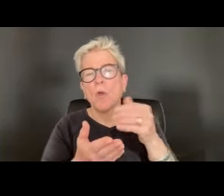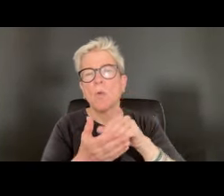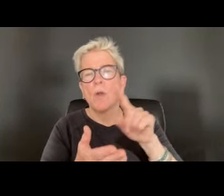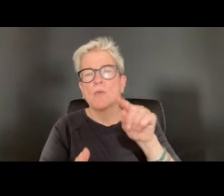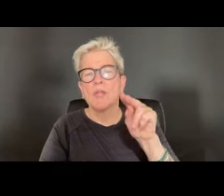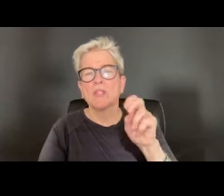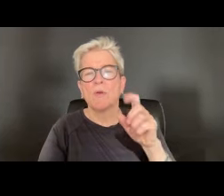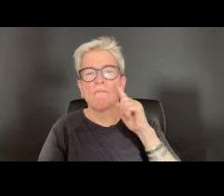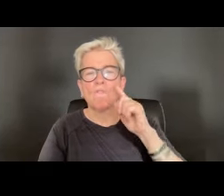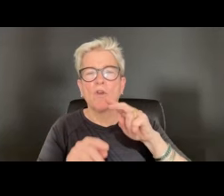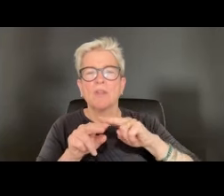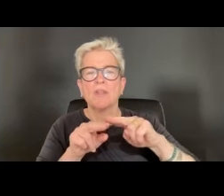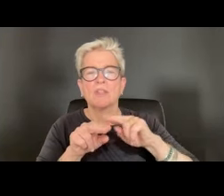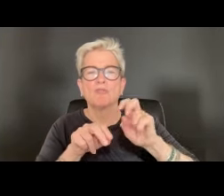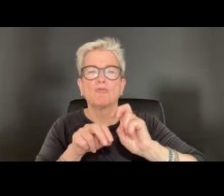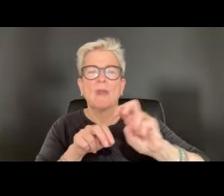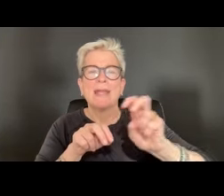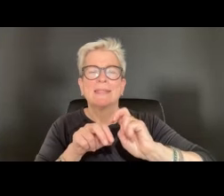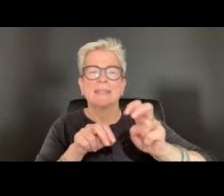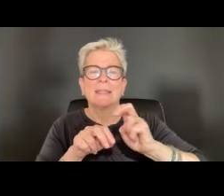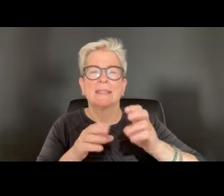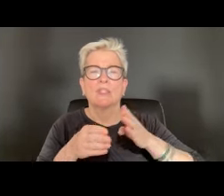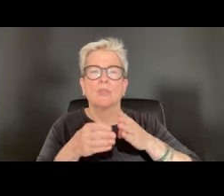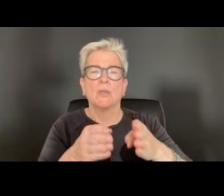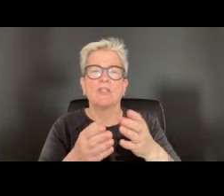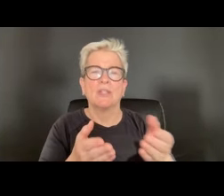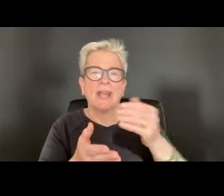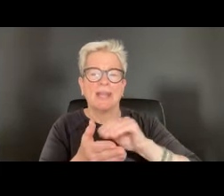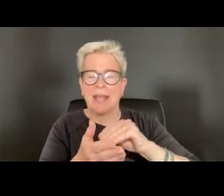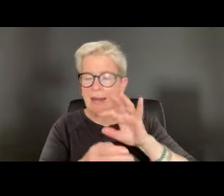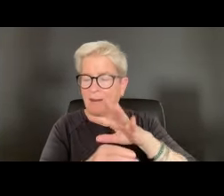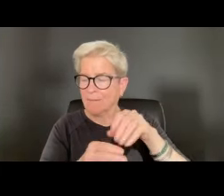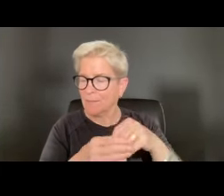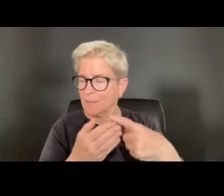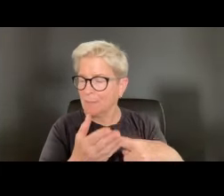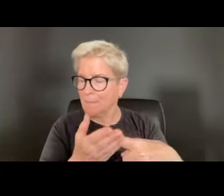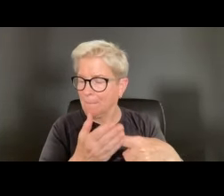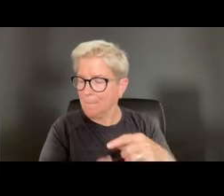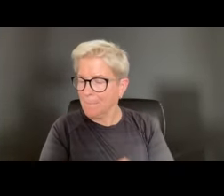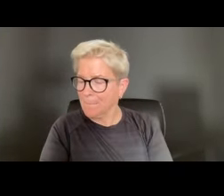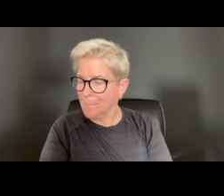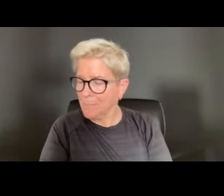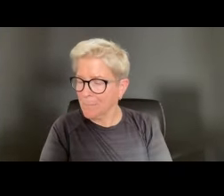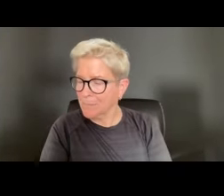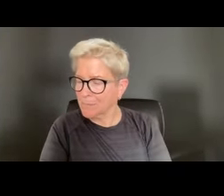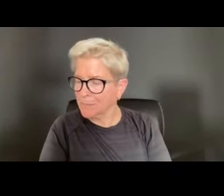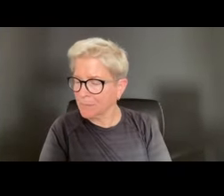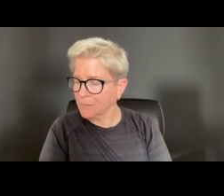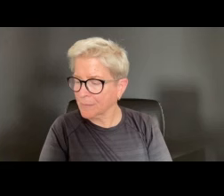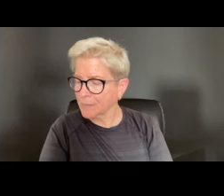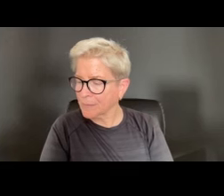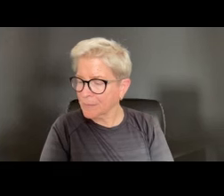another round of community engagement. Next slide. So